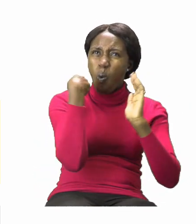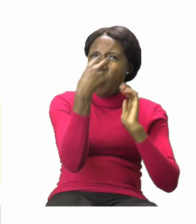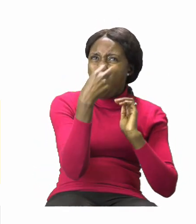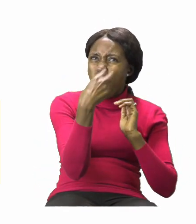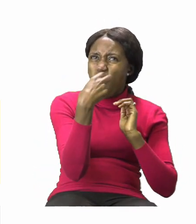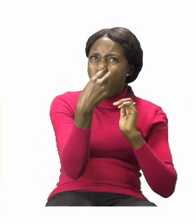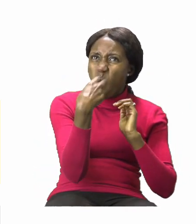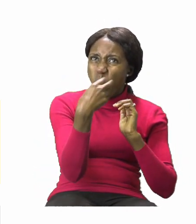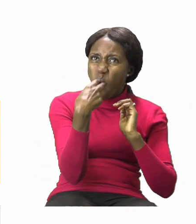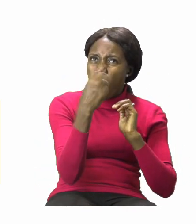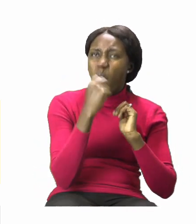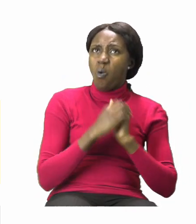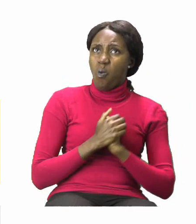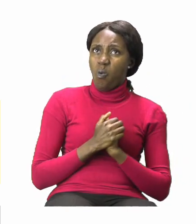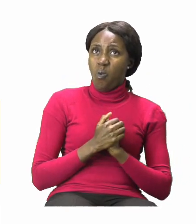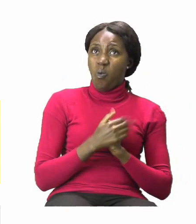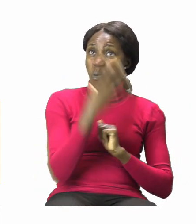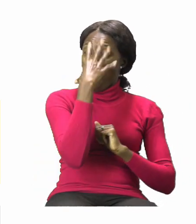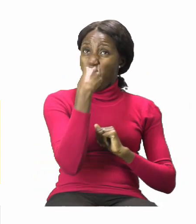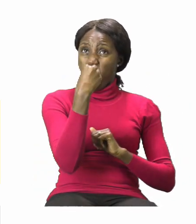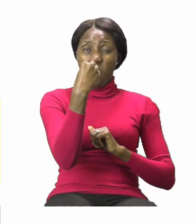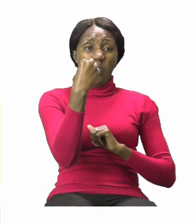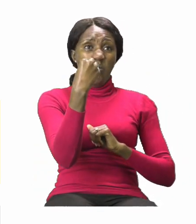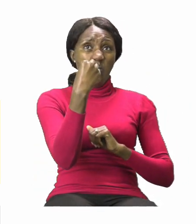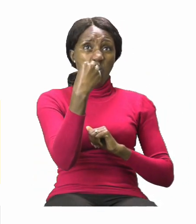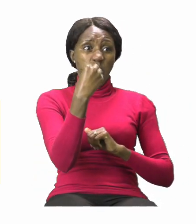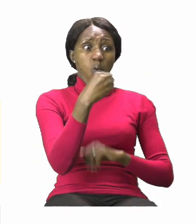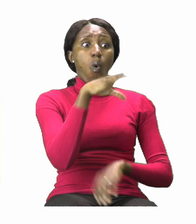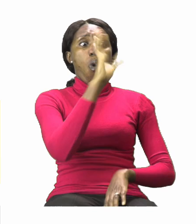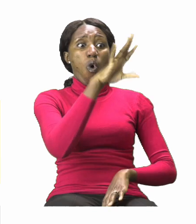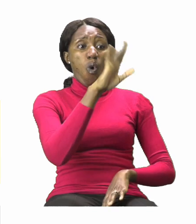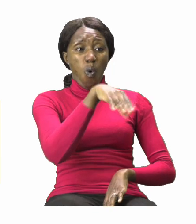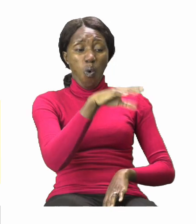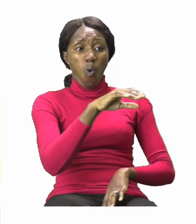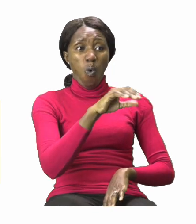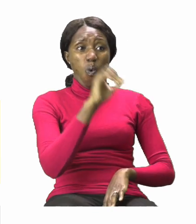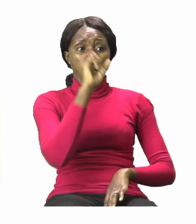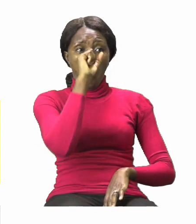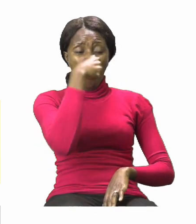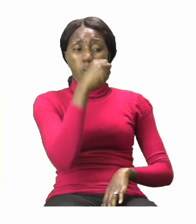And he said, little pig,